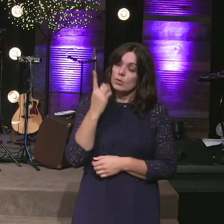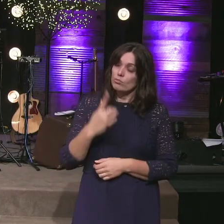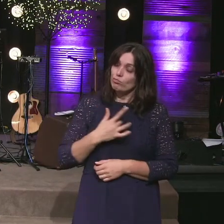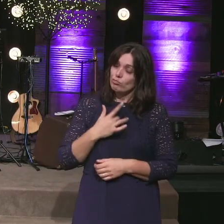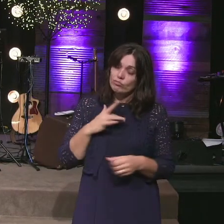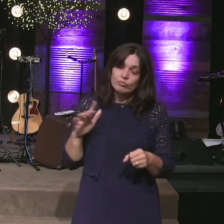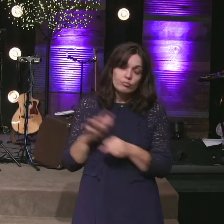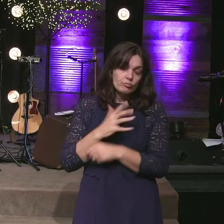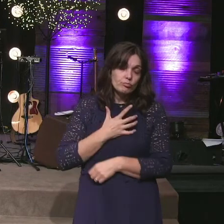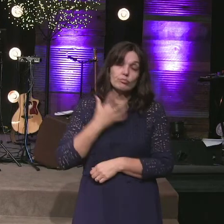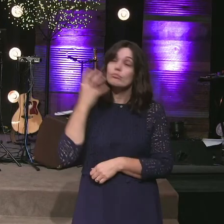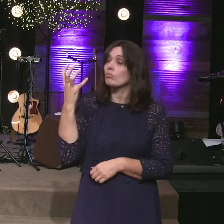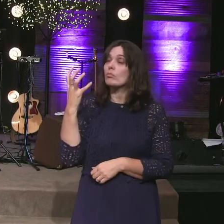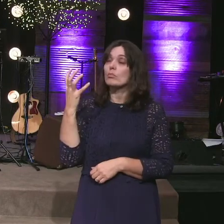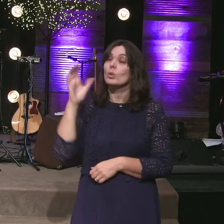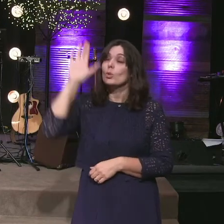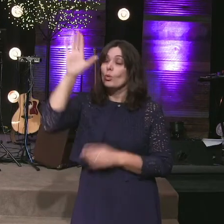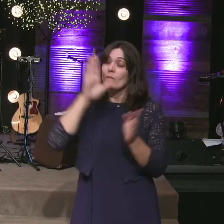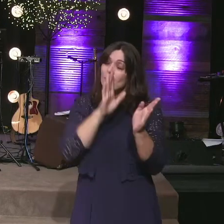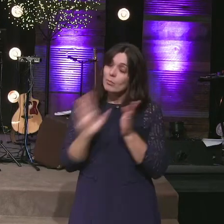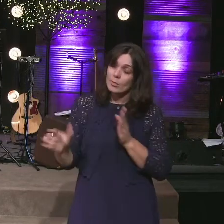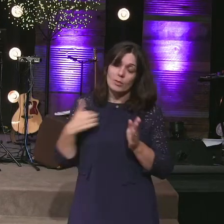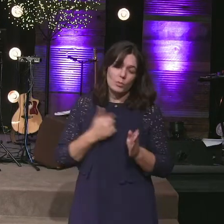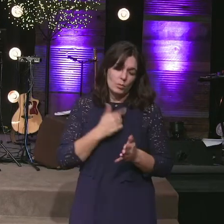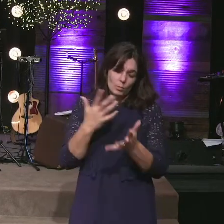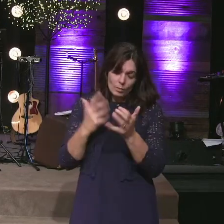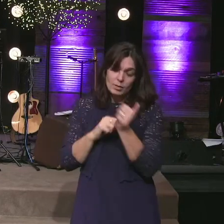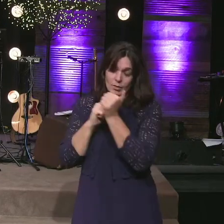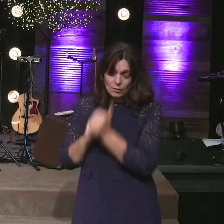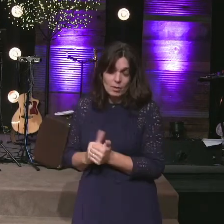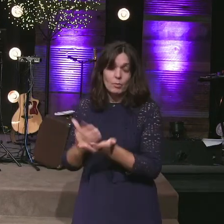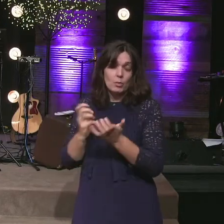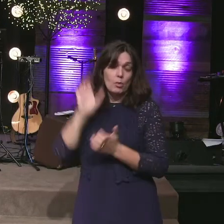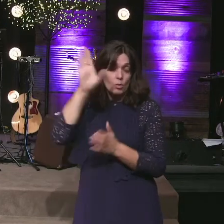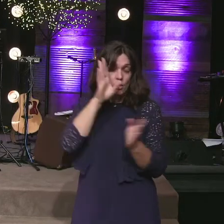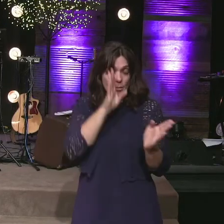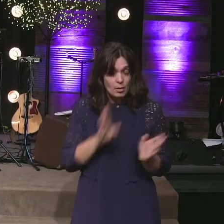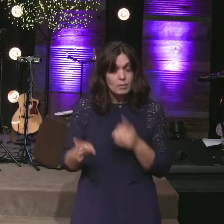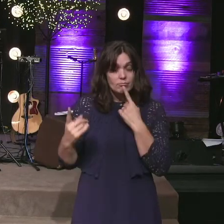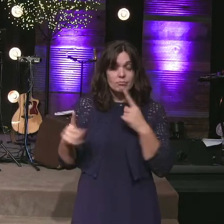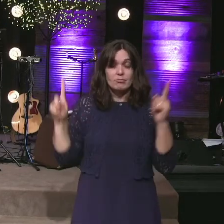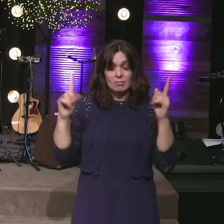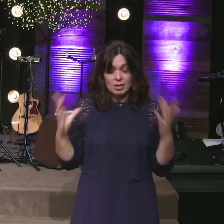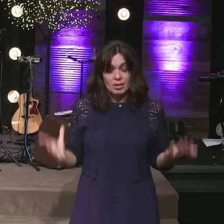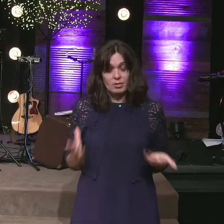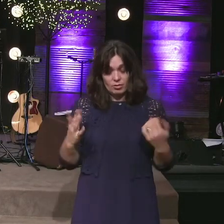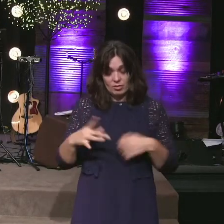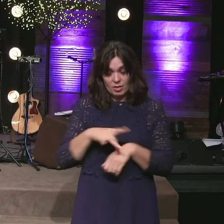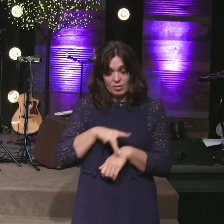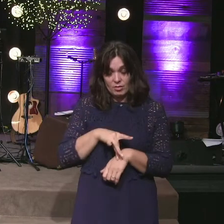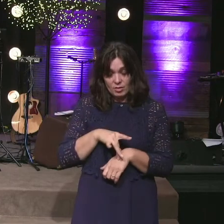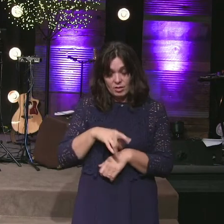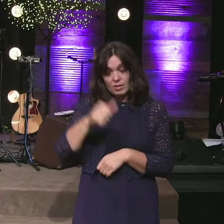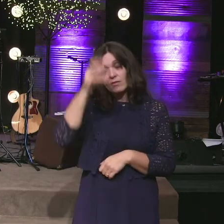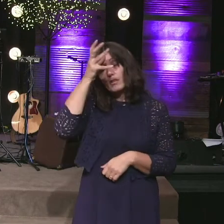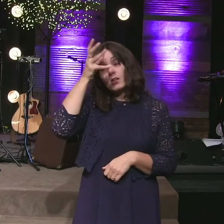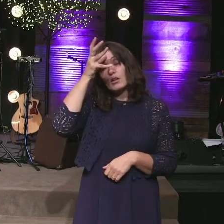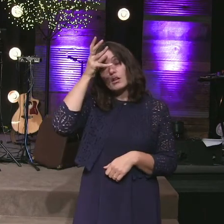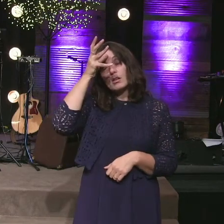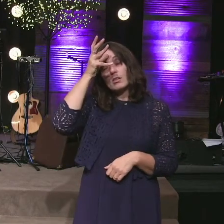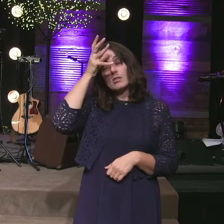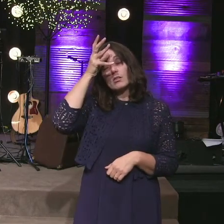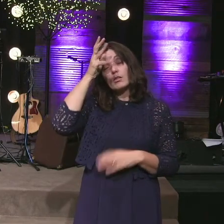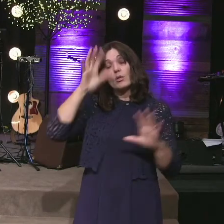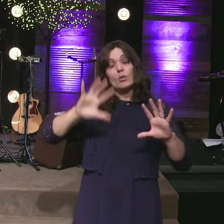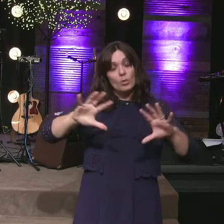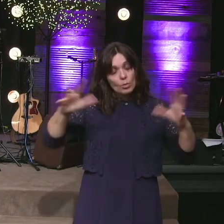want to do your will. We want your will to be accomplished on the face of the earth. And Father, the world